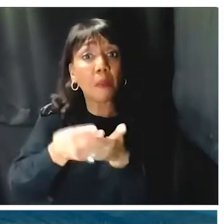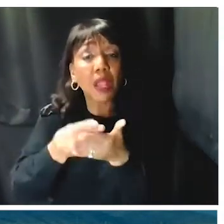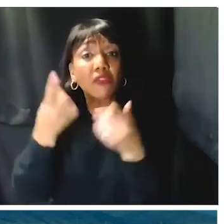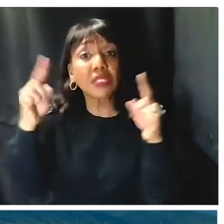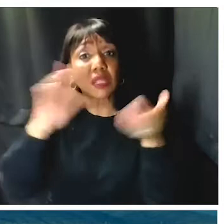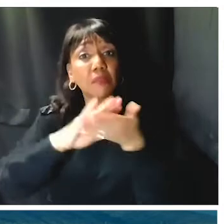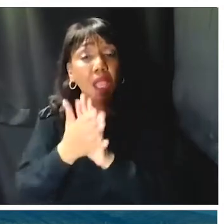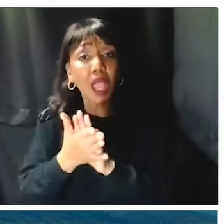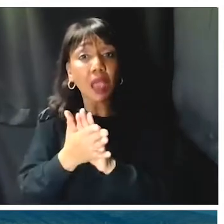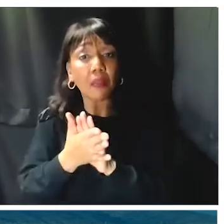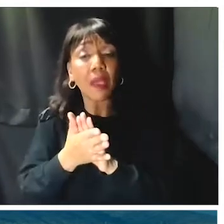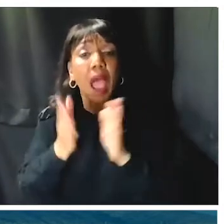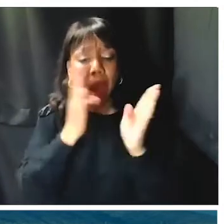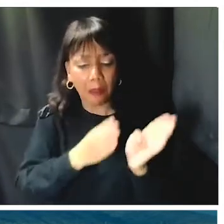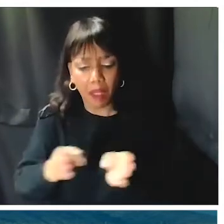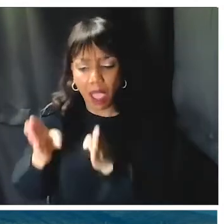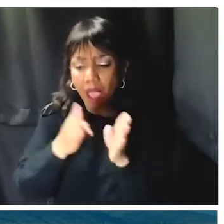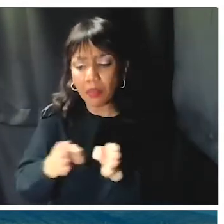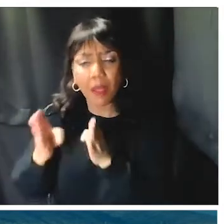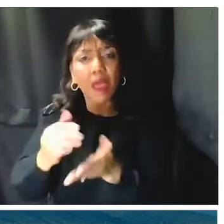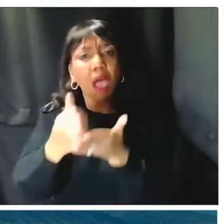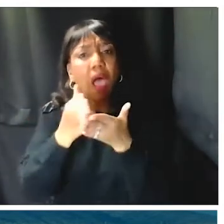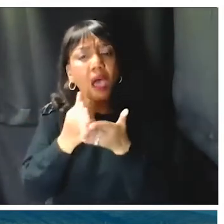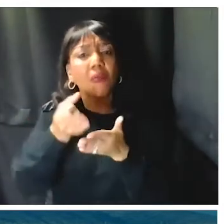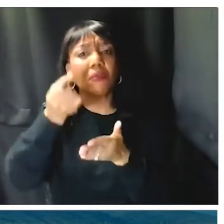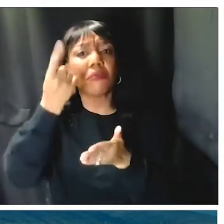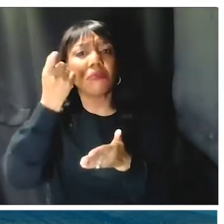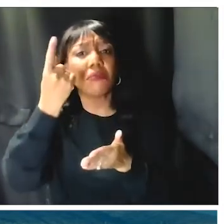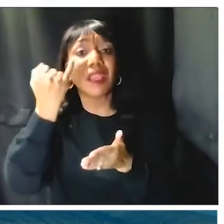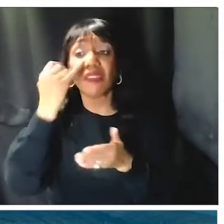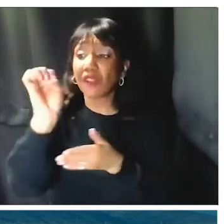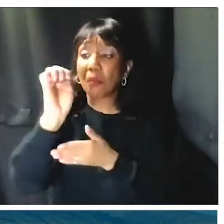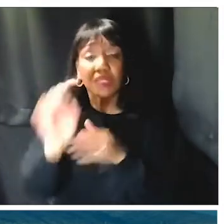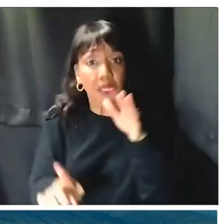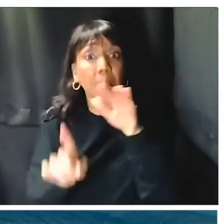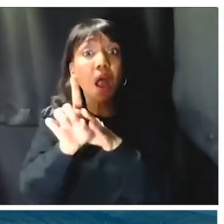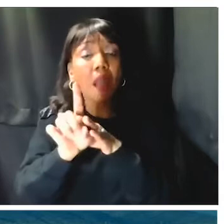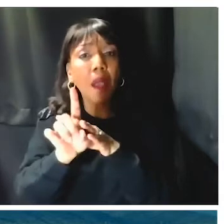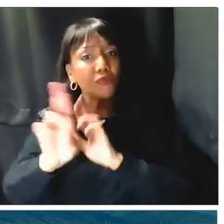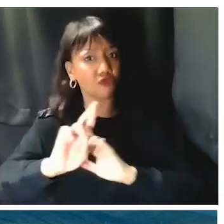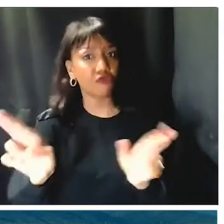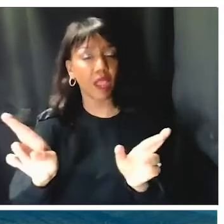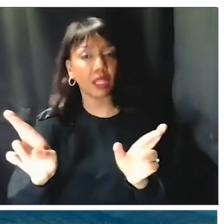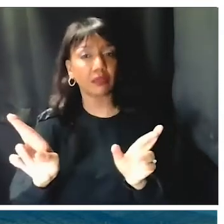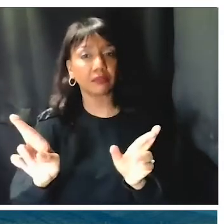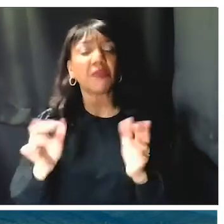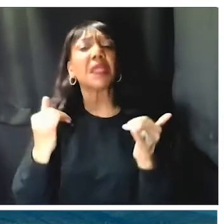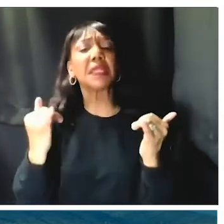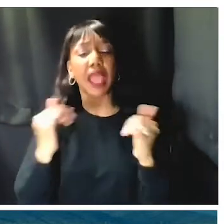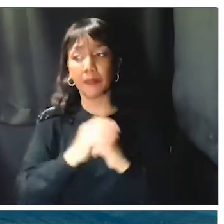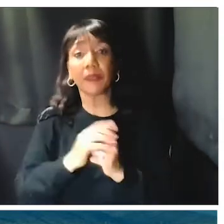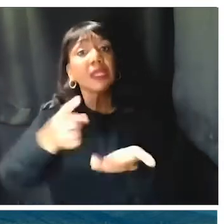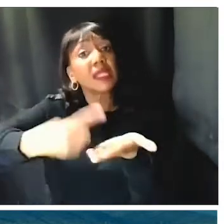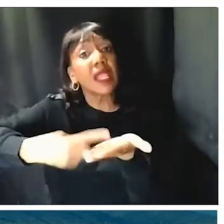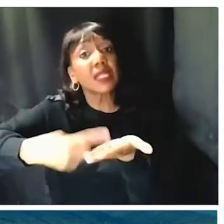success. Having a roadmap can also help you weather unexpected emergencies. Let us take a moment